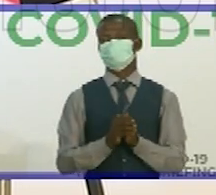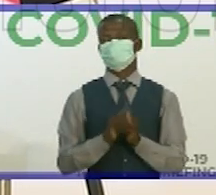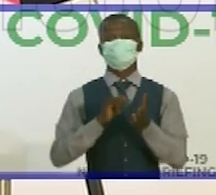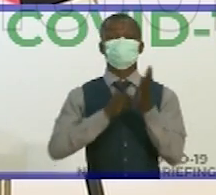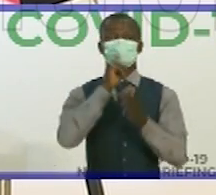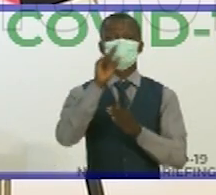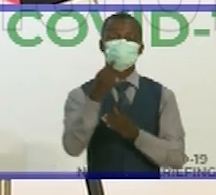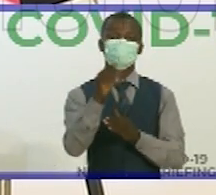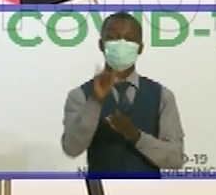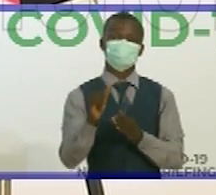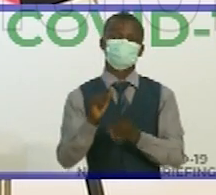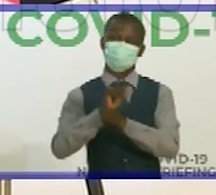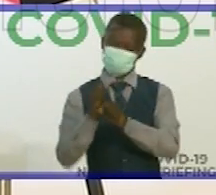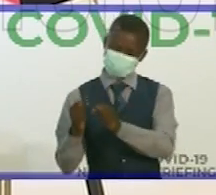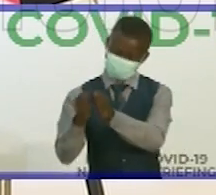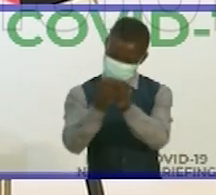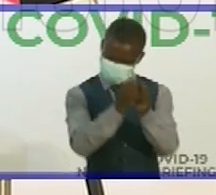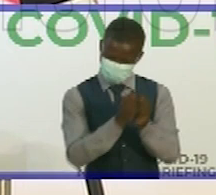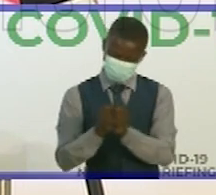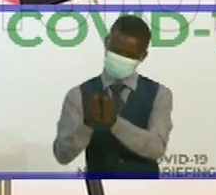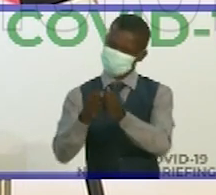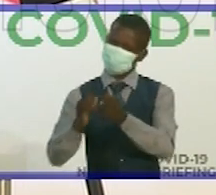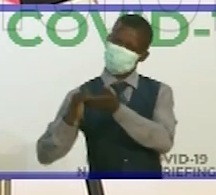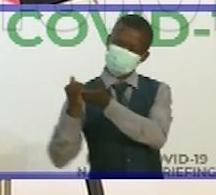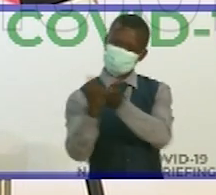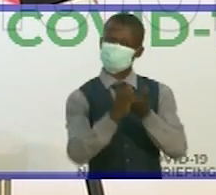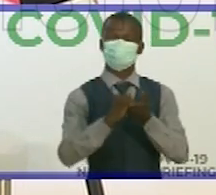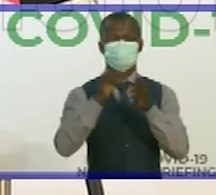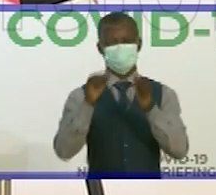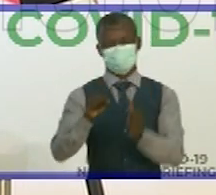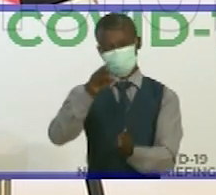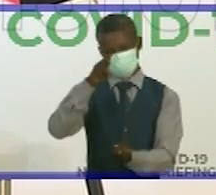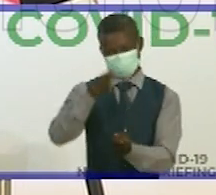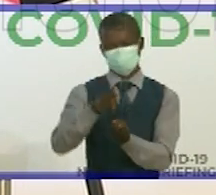by working collectively and together that we can beat this disease.